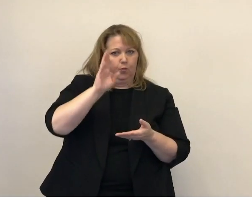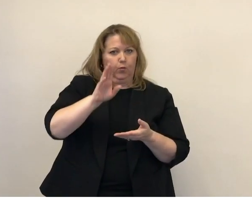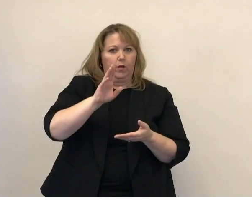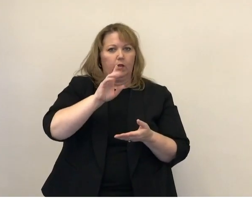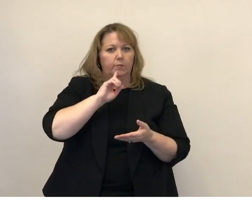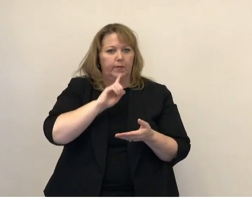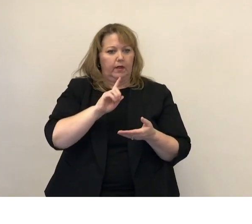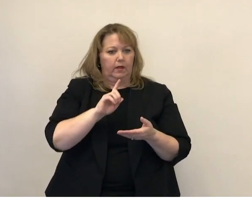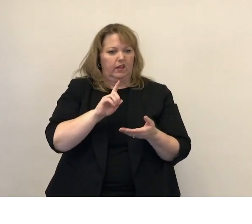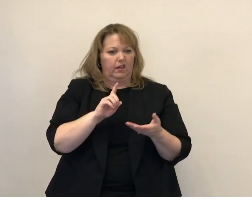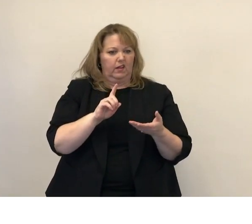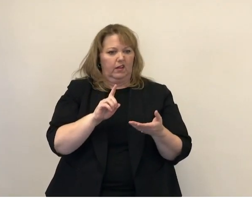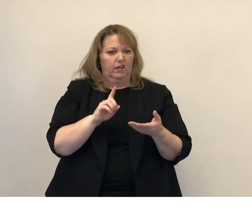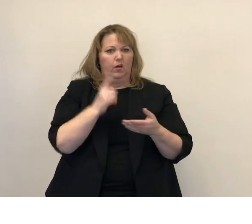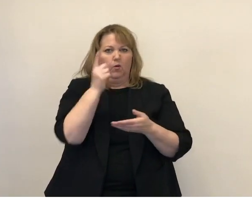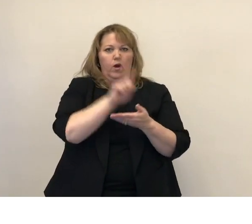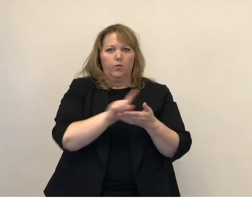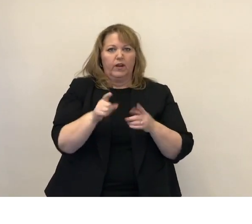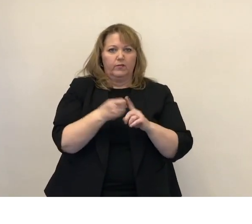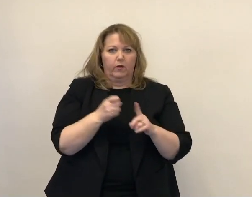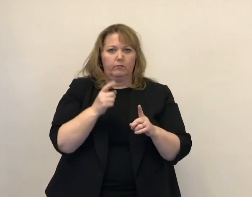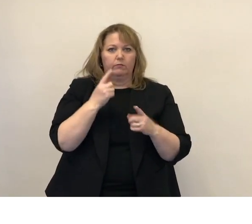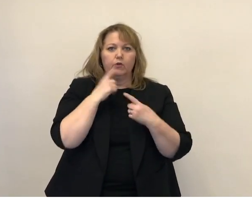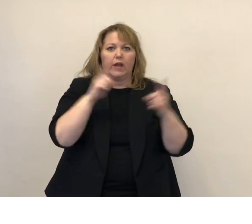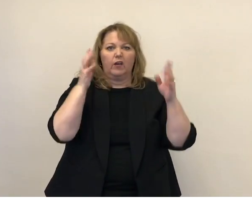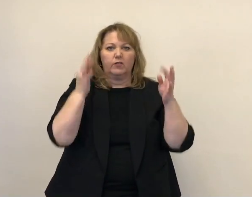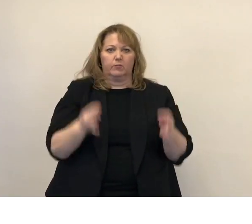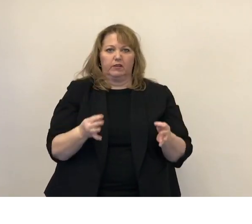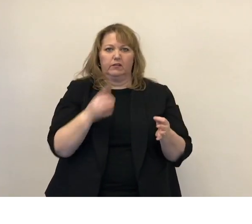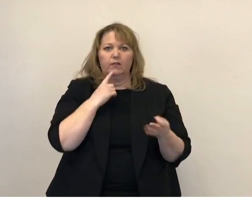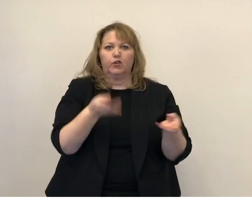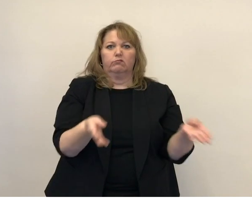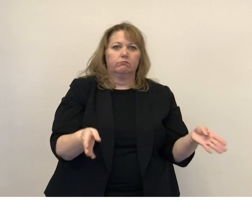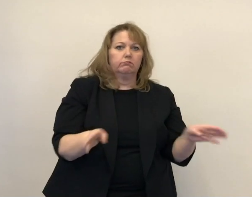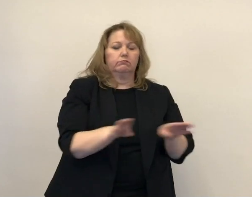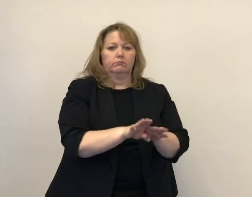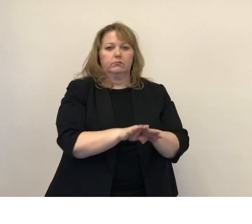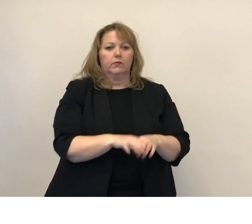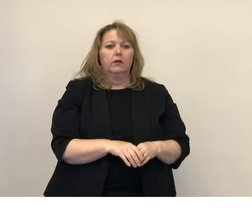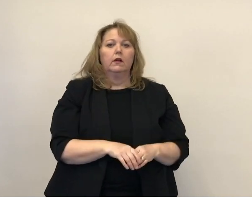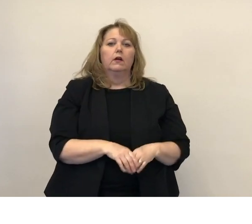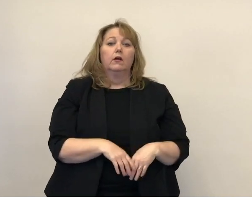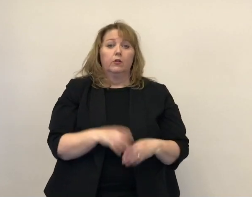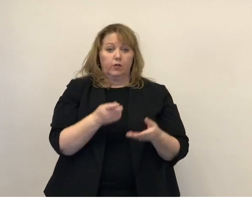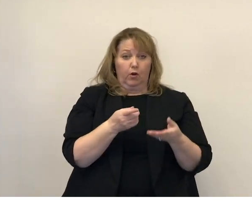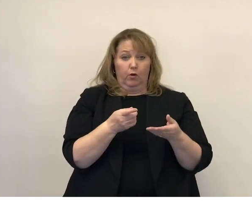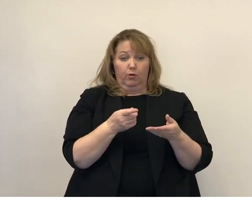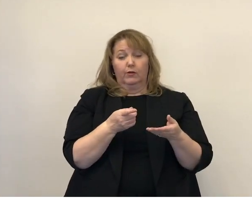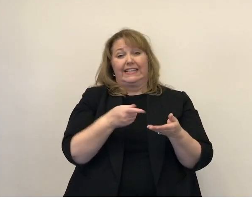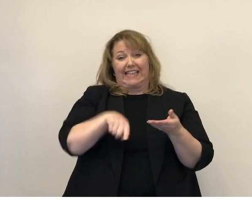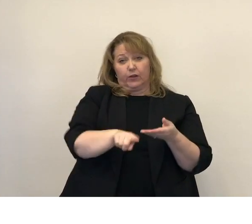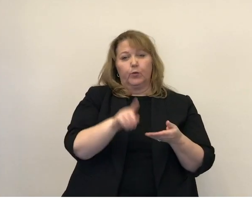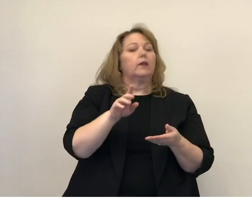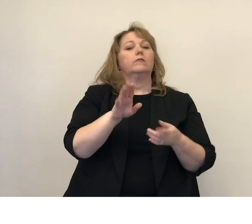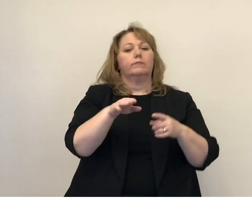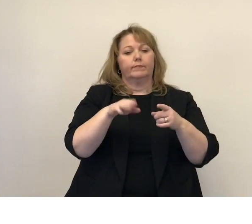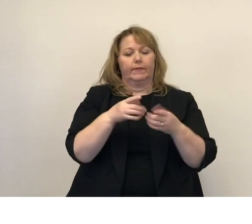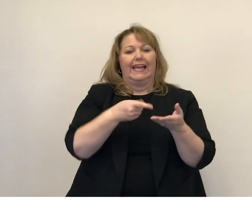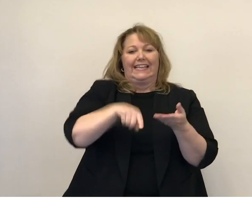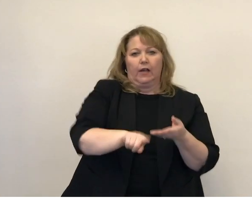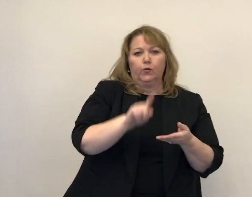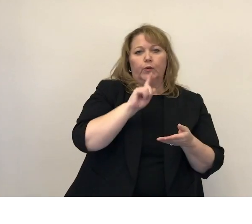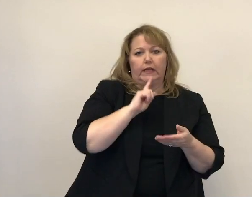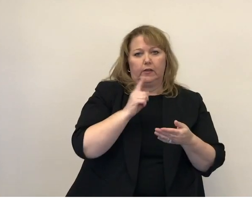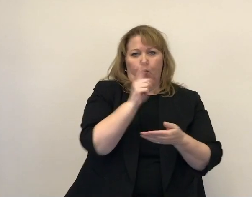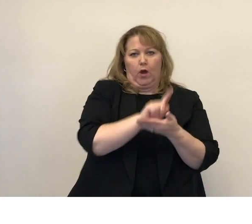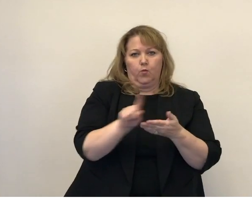from now whether that's going to be over yet or extended? I don't know if we're going to be able to know exactly if it's over. We'll be able to give you more